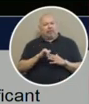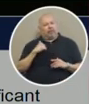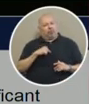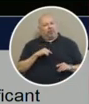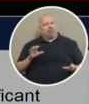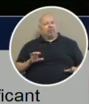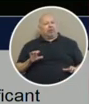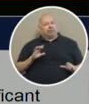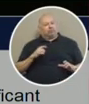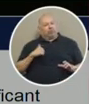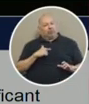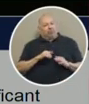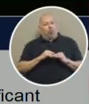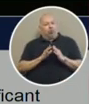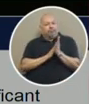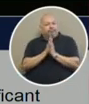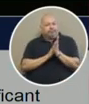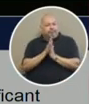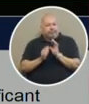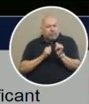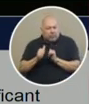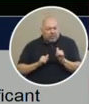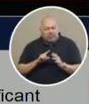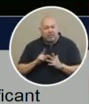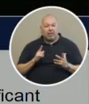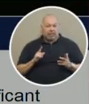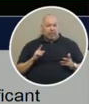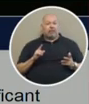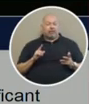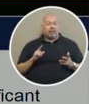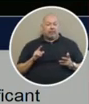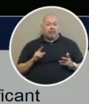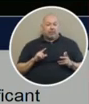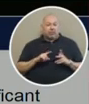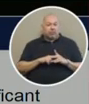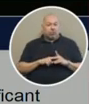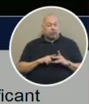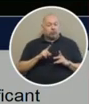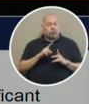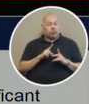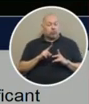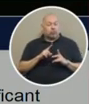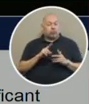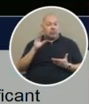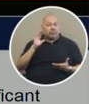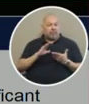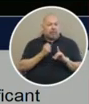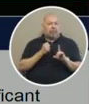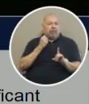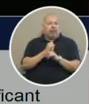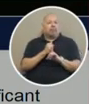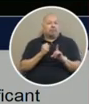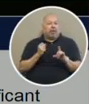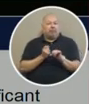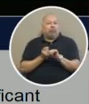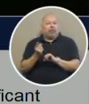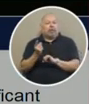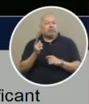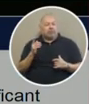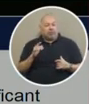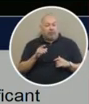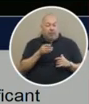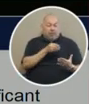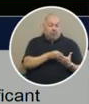we've done in order to be aggressive and make sure that we're being proactive in order to minimize the impact of this fiscal year. The